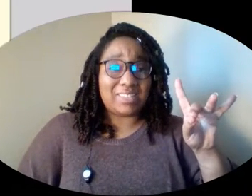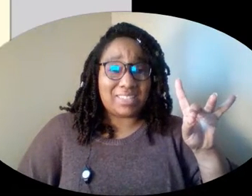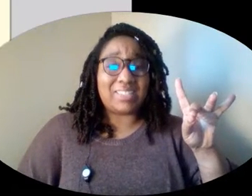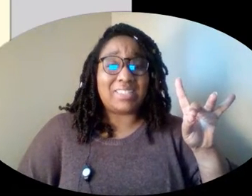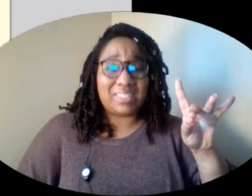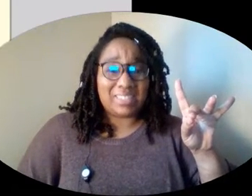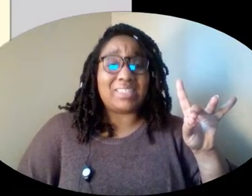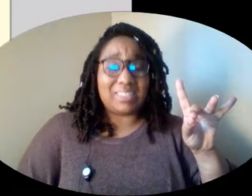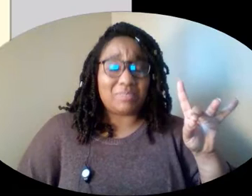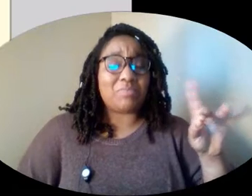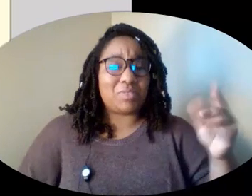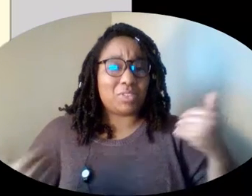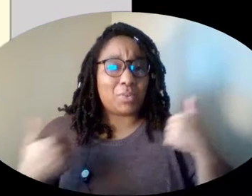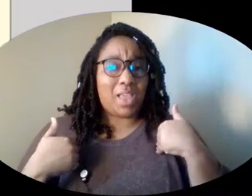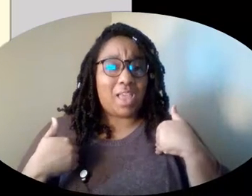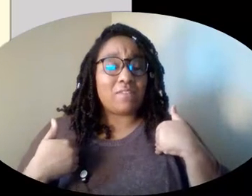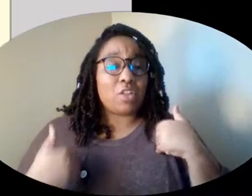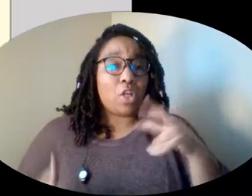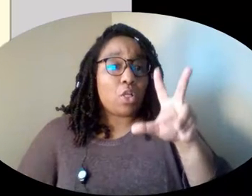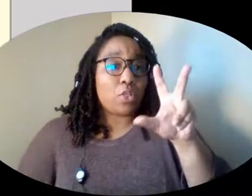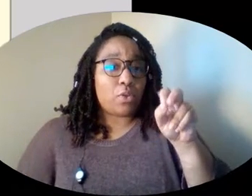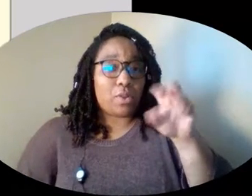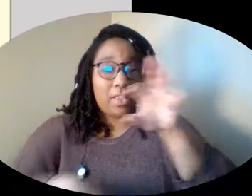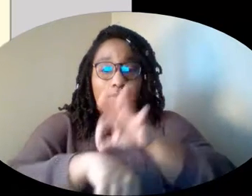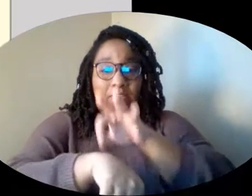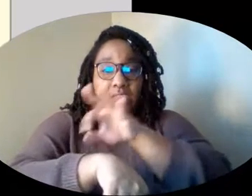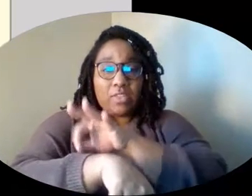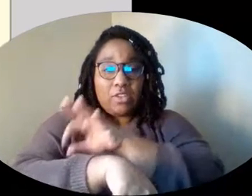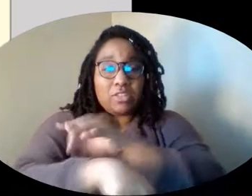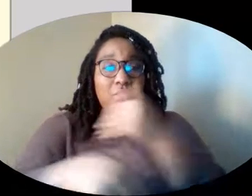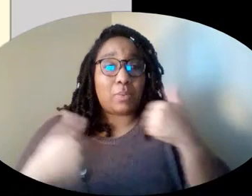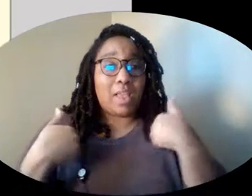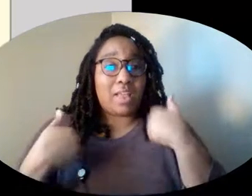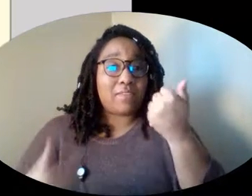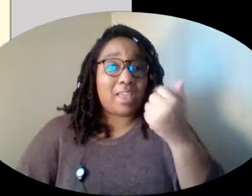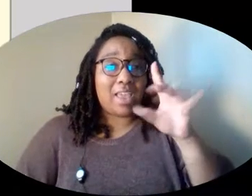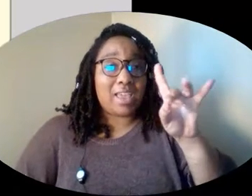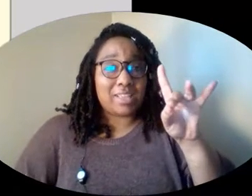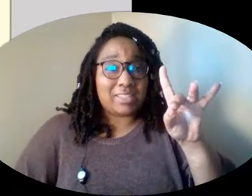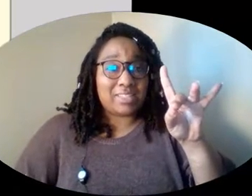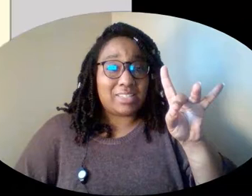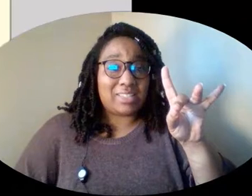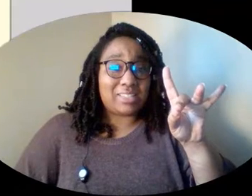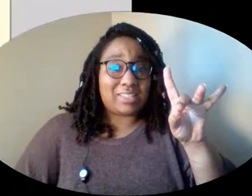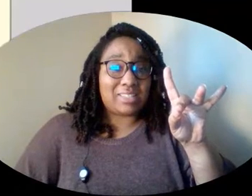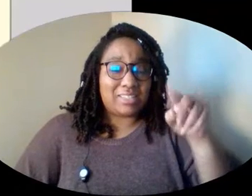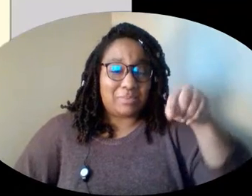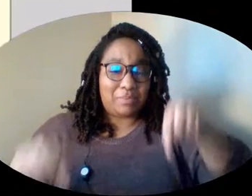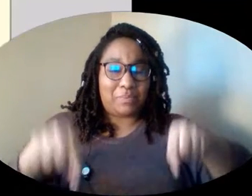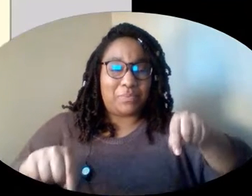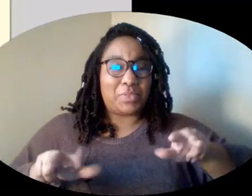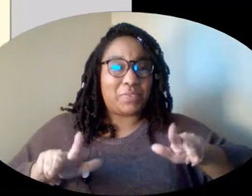18. So we had 30 feathers and we had 18 little turkey